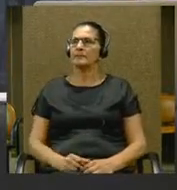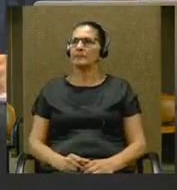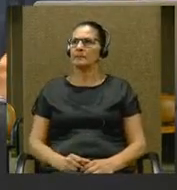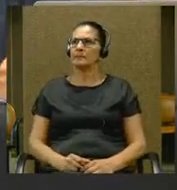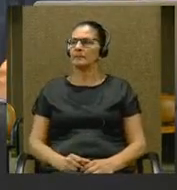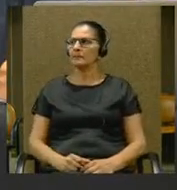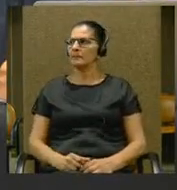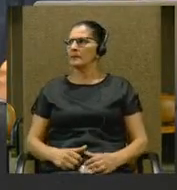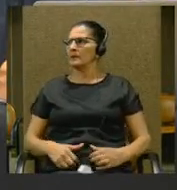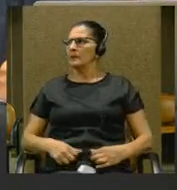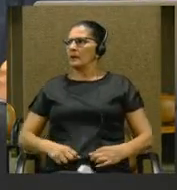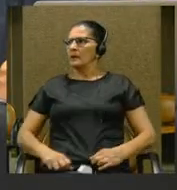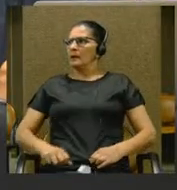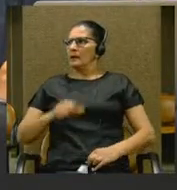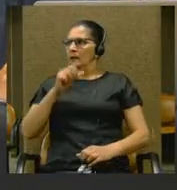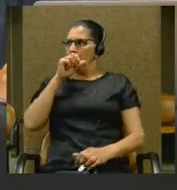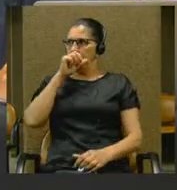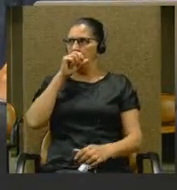Gracias, Brian.